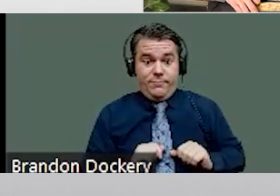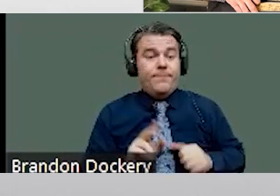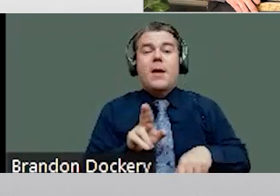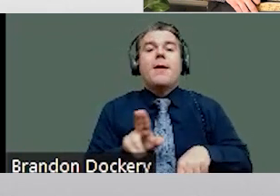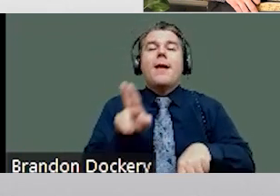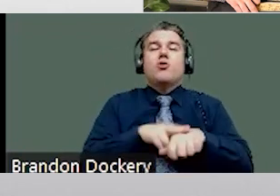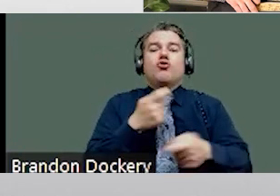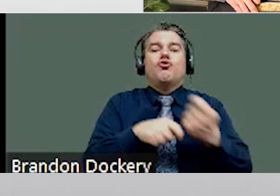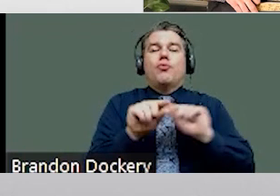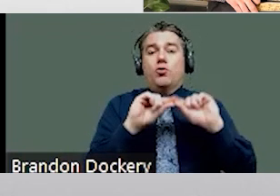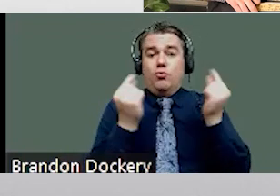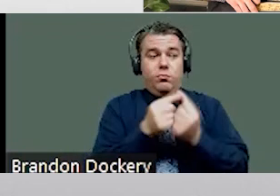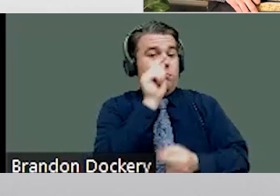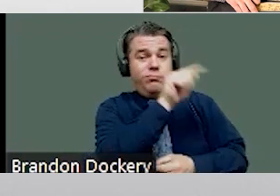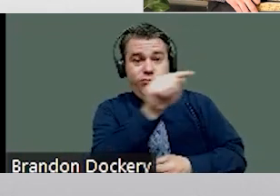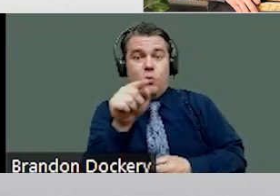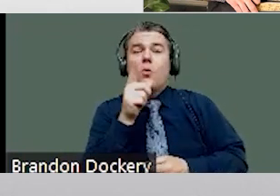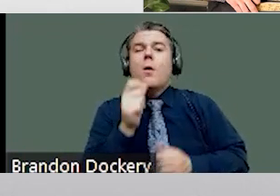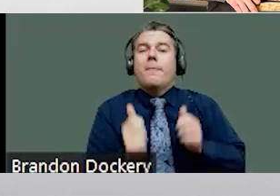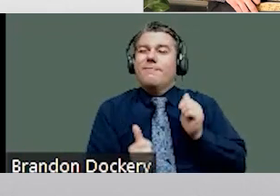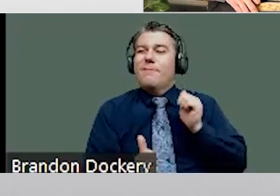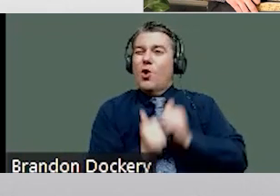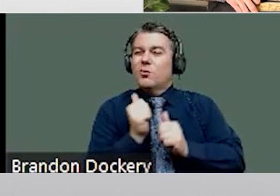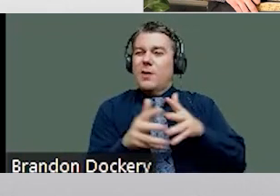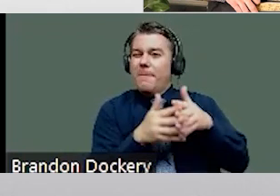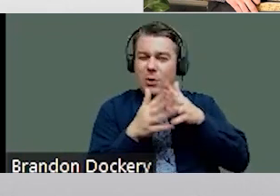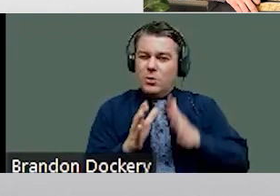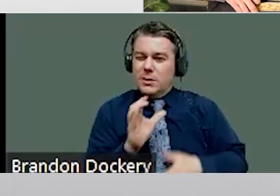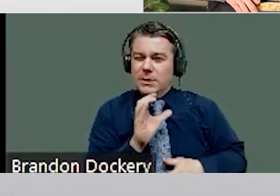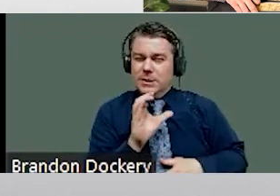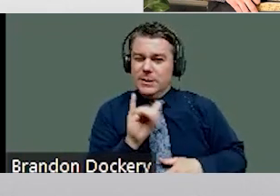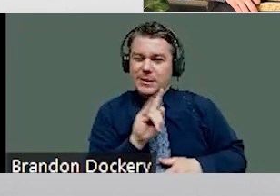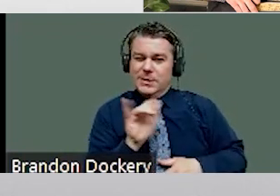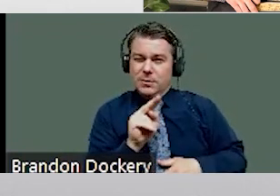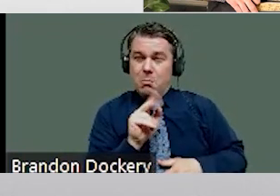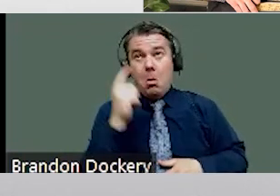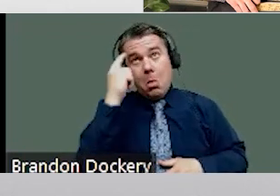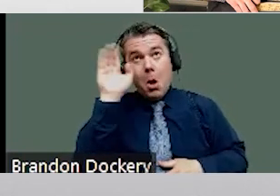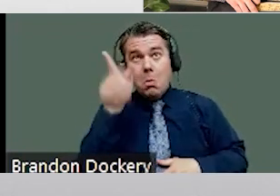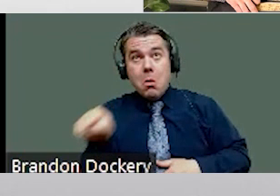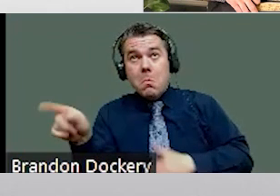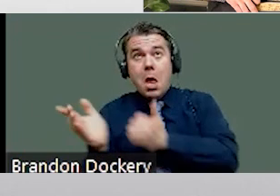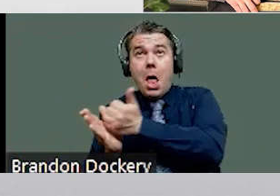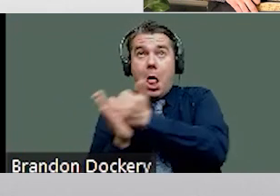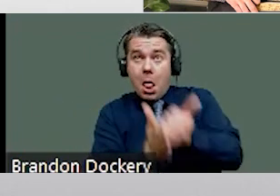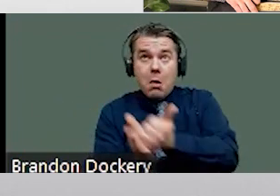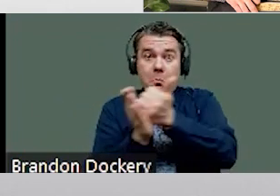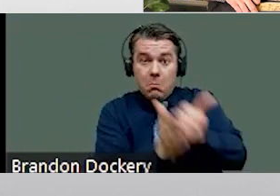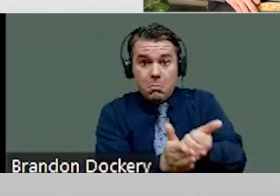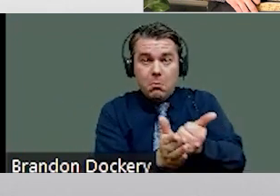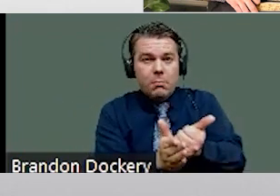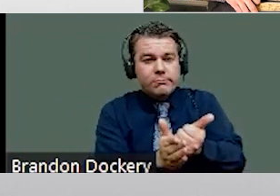There were national trade groups who most American citizens would assume are helping people with